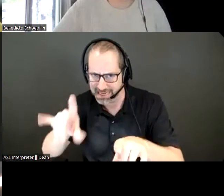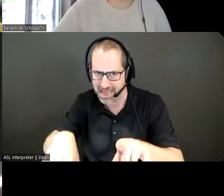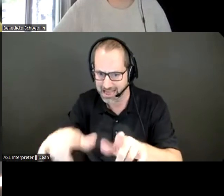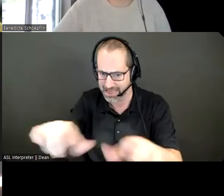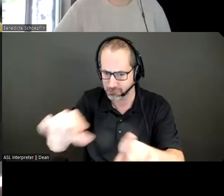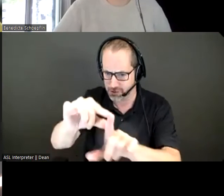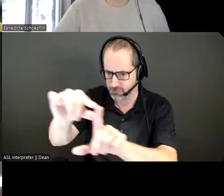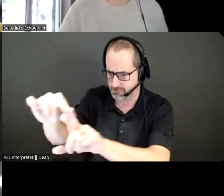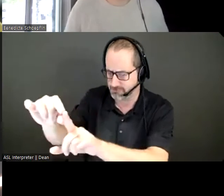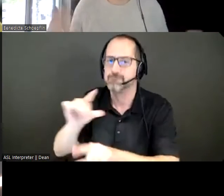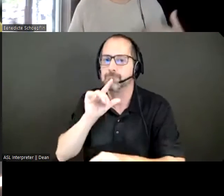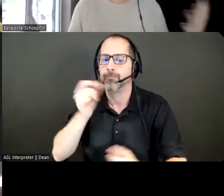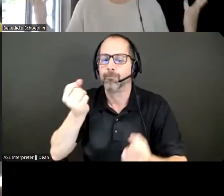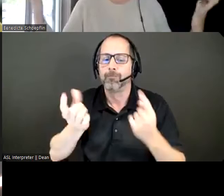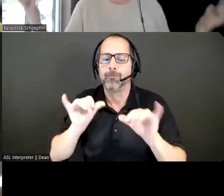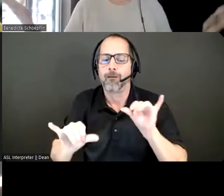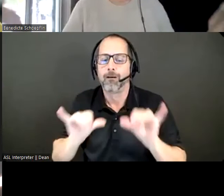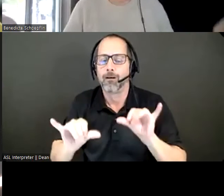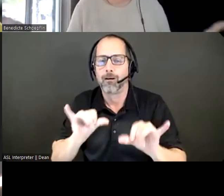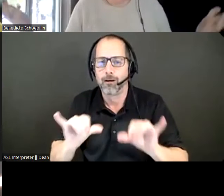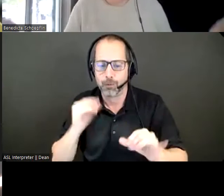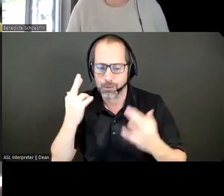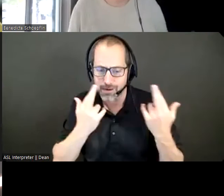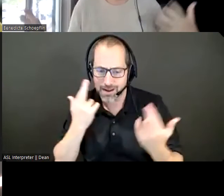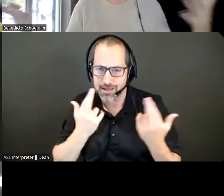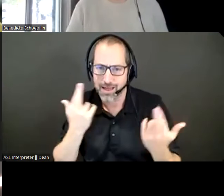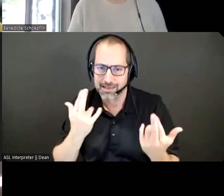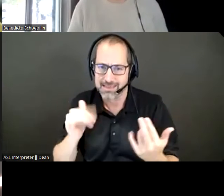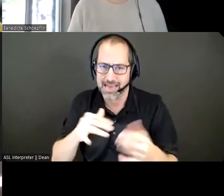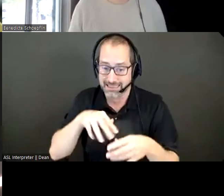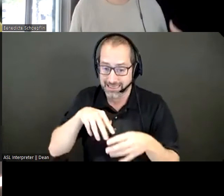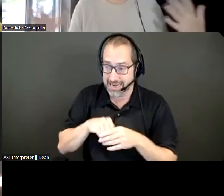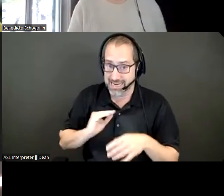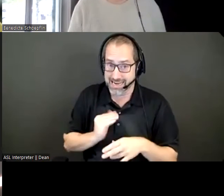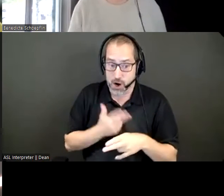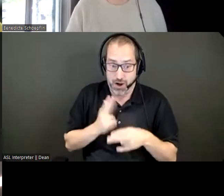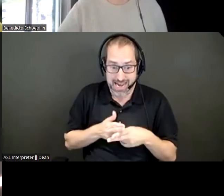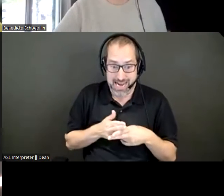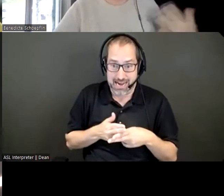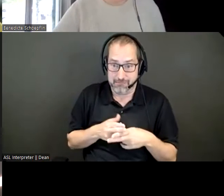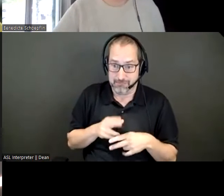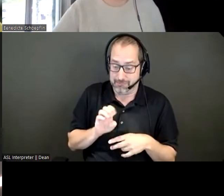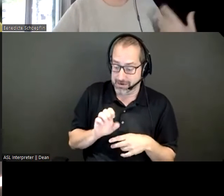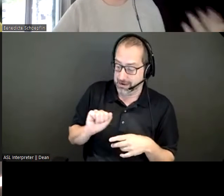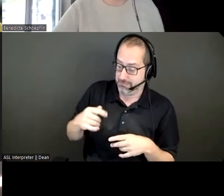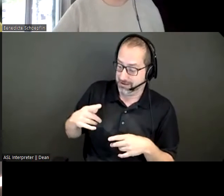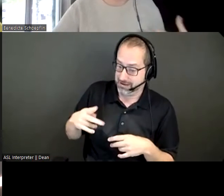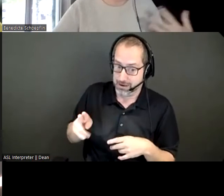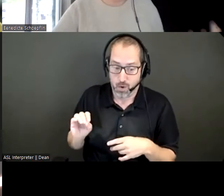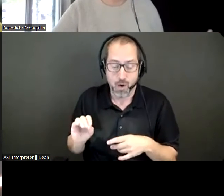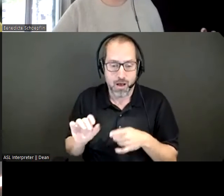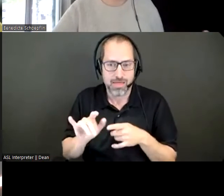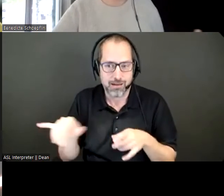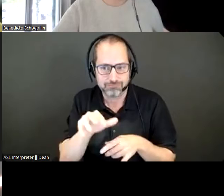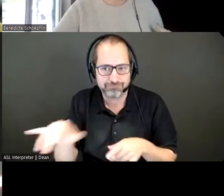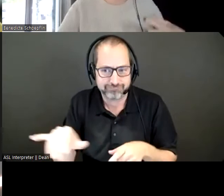we are all becoming aware as we go. For some of us, it is in our name. It gets tricky when you're trying to do outreach and to communicate